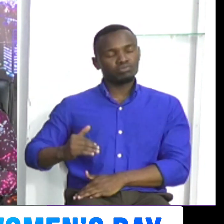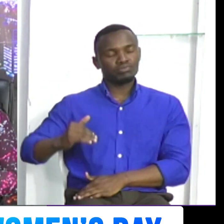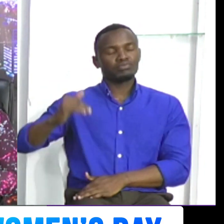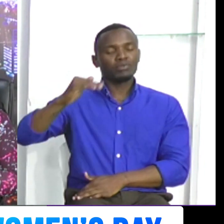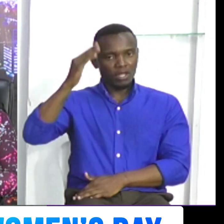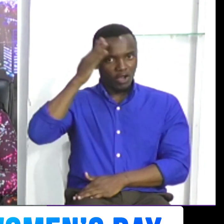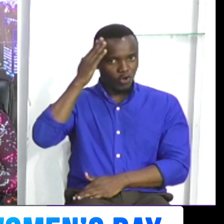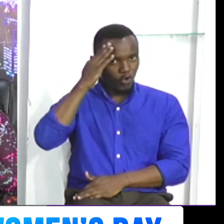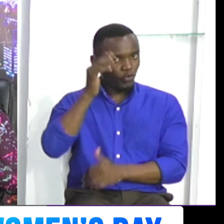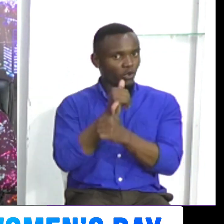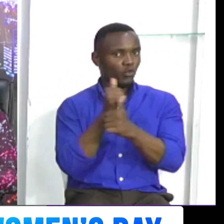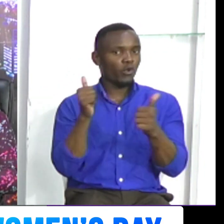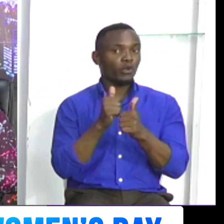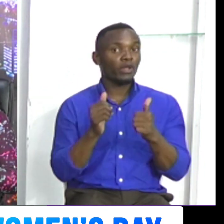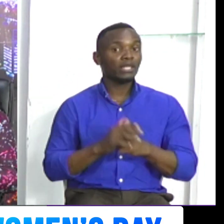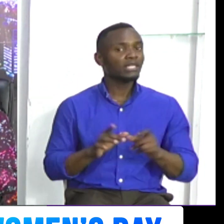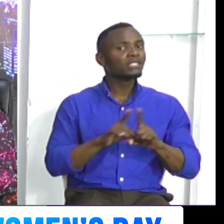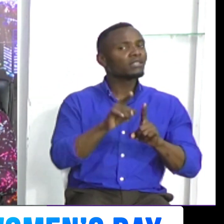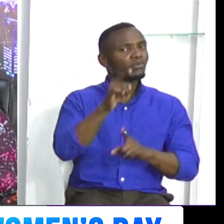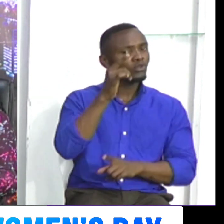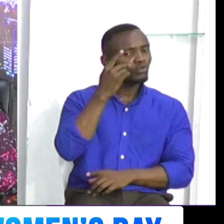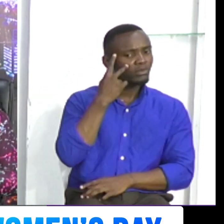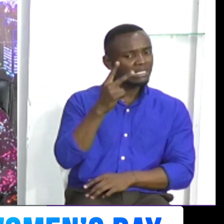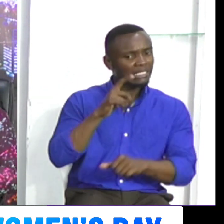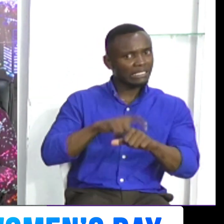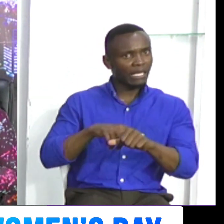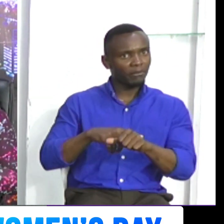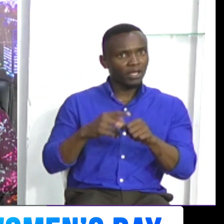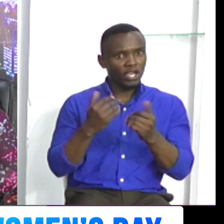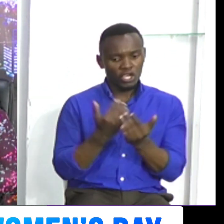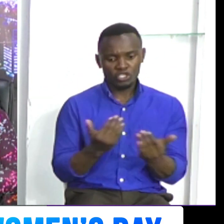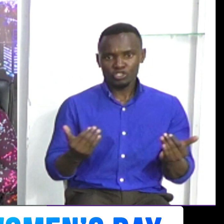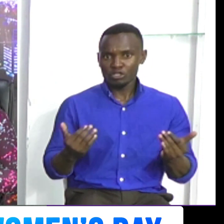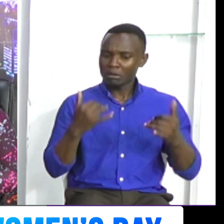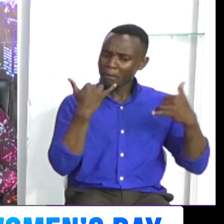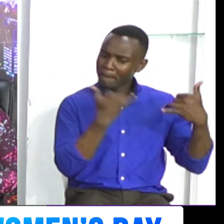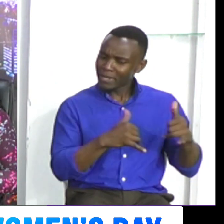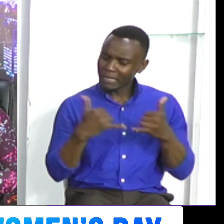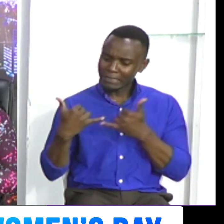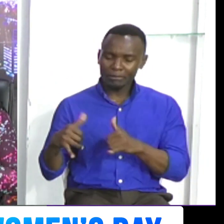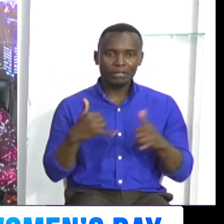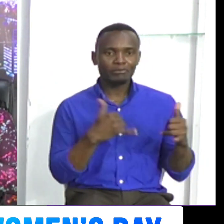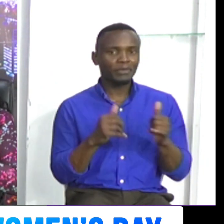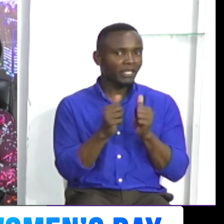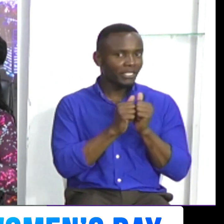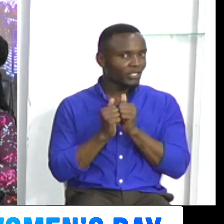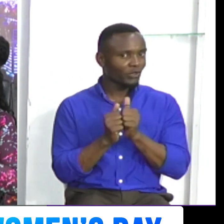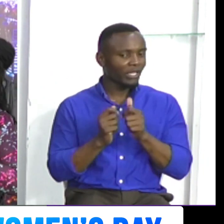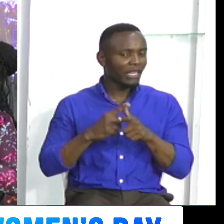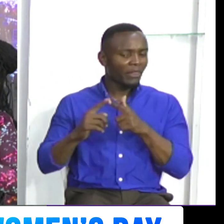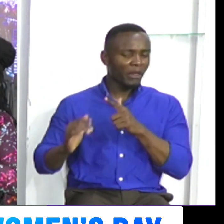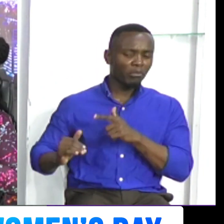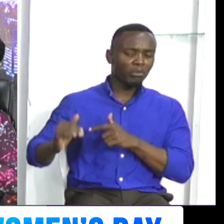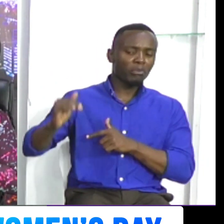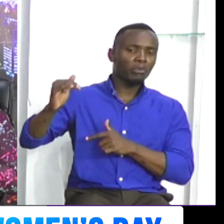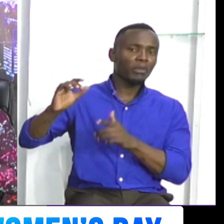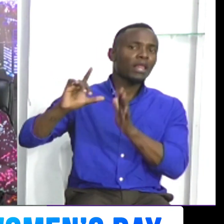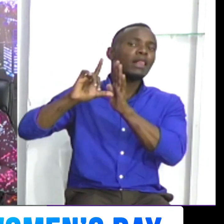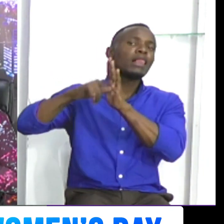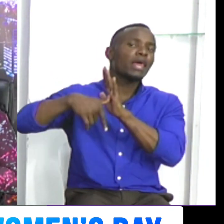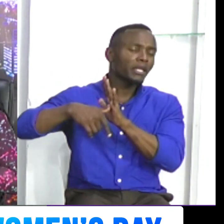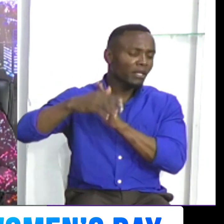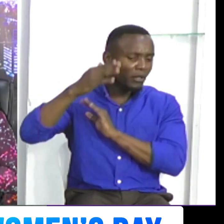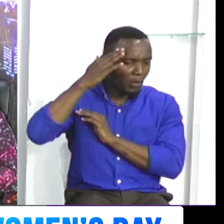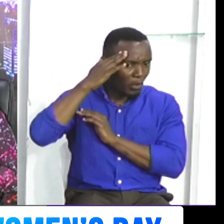how children, when they're children, they play together. Until now, when we become adults, that's when you realize, oh, by the way, I'm of this tribe, and you're of this